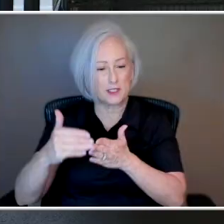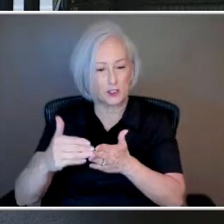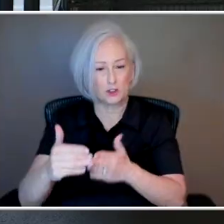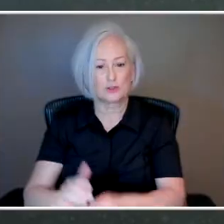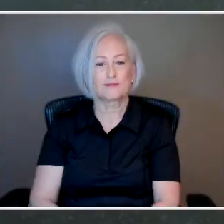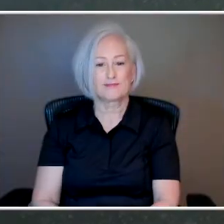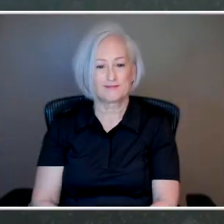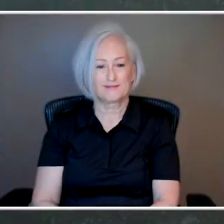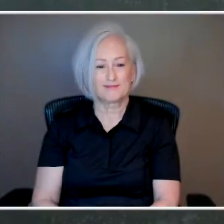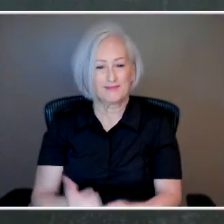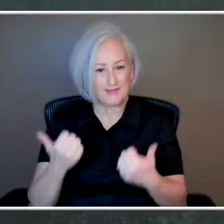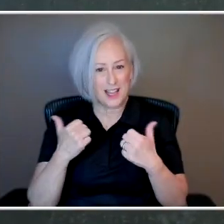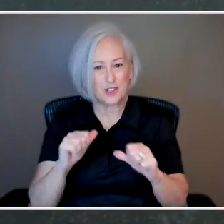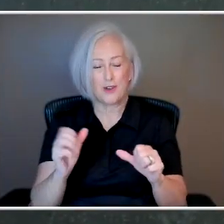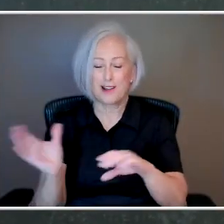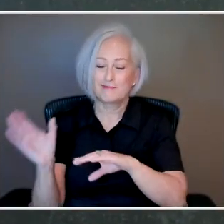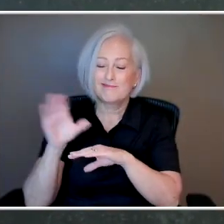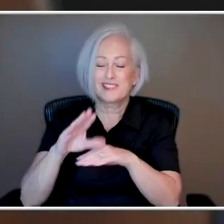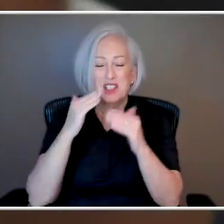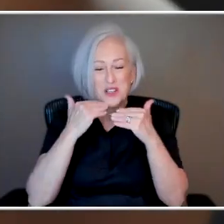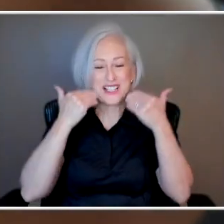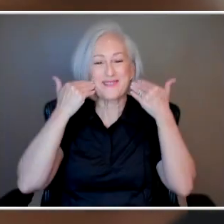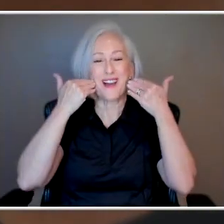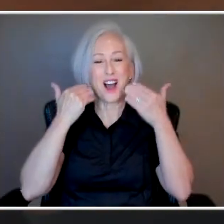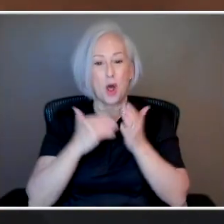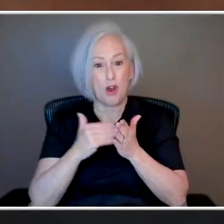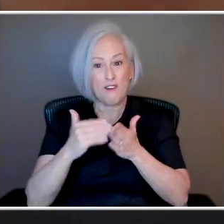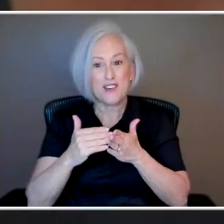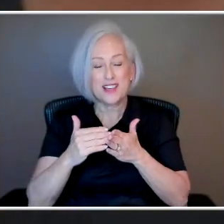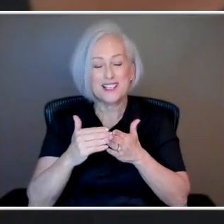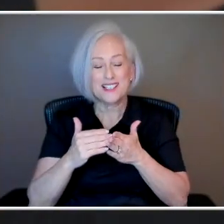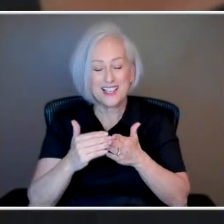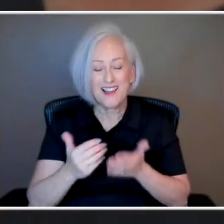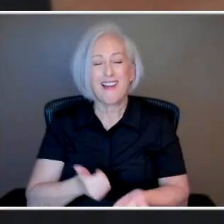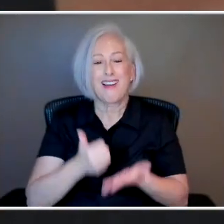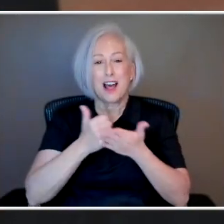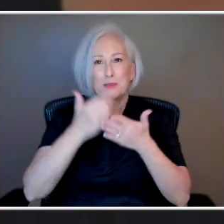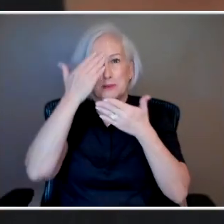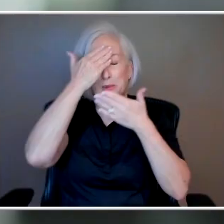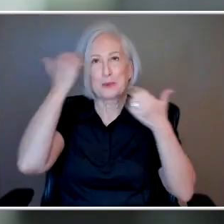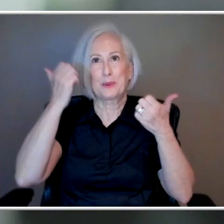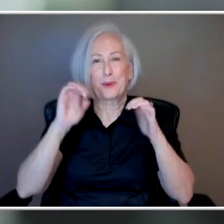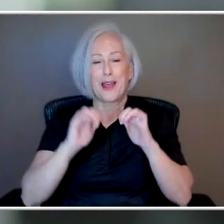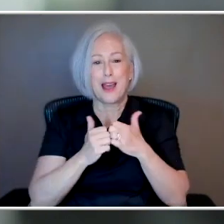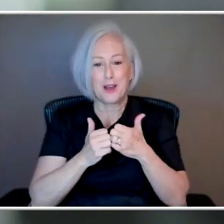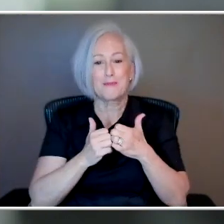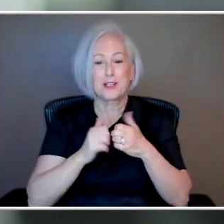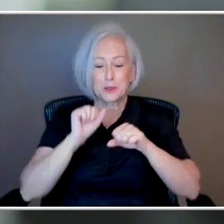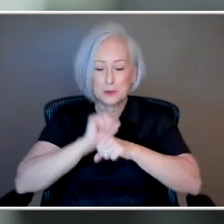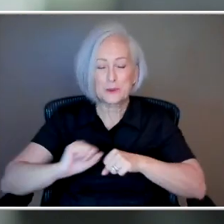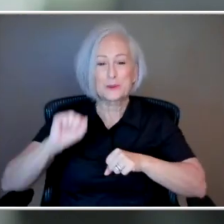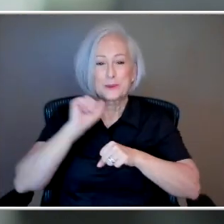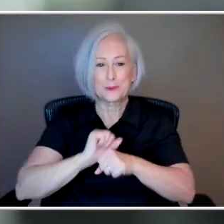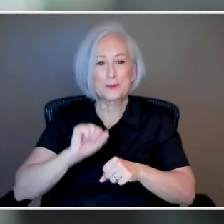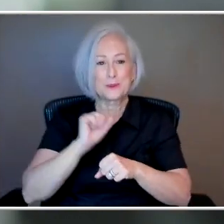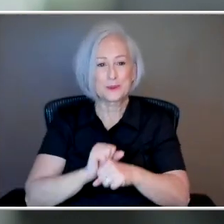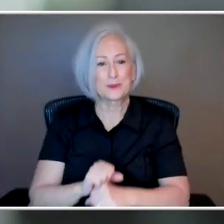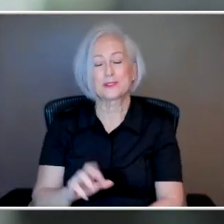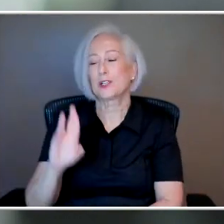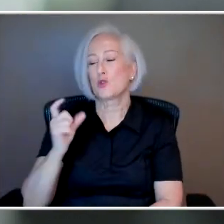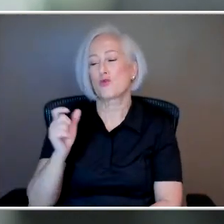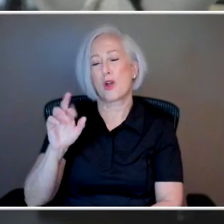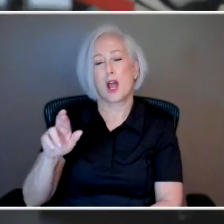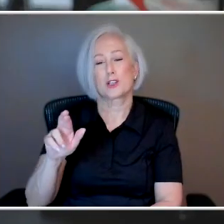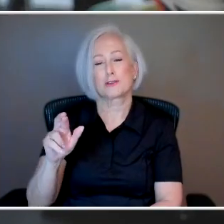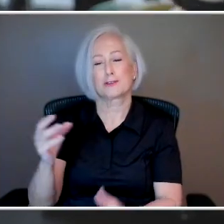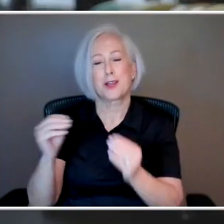much as I can, makes them forget how miserable it is. Working out with Roger has been an incredible experience, more of a friend than a trainer. He makes me enjoy